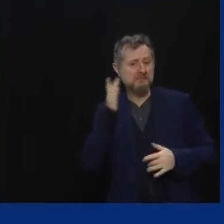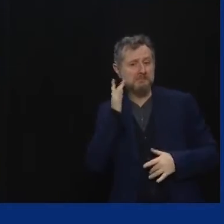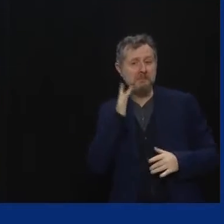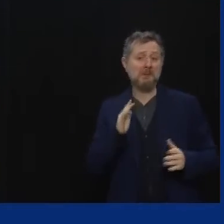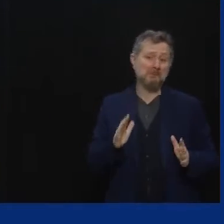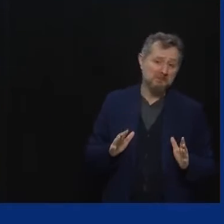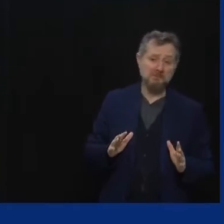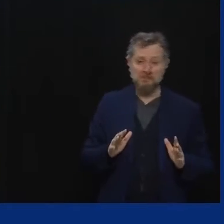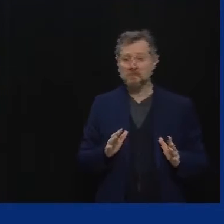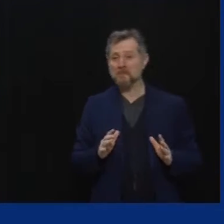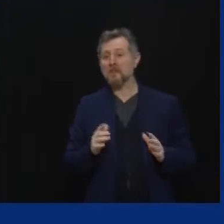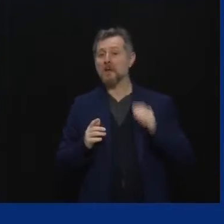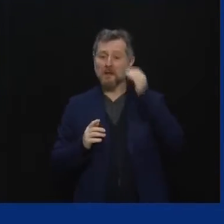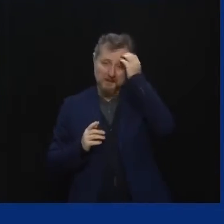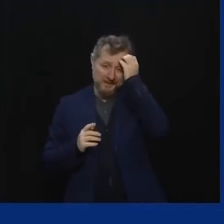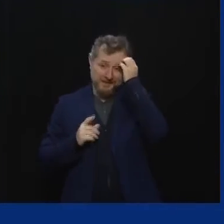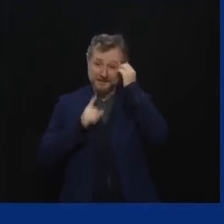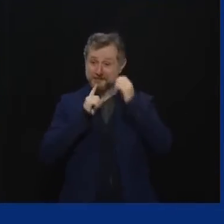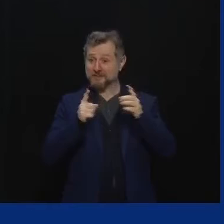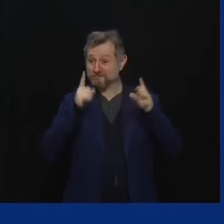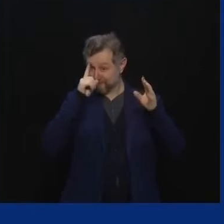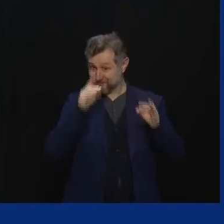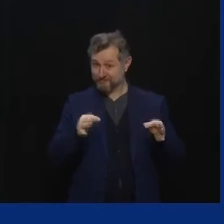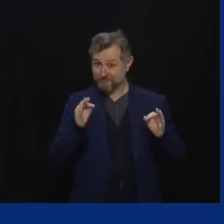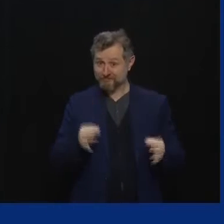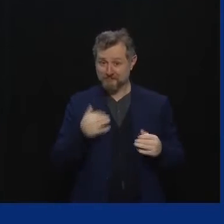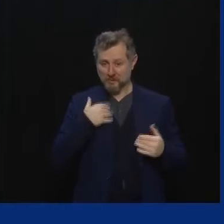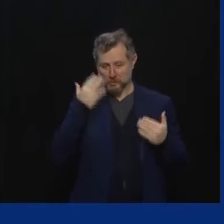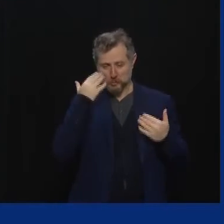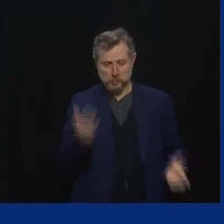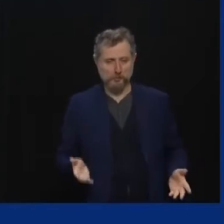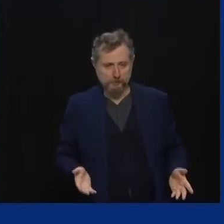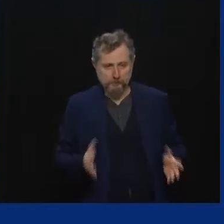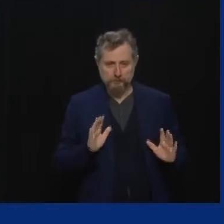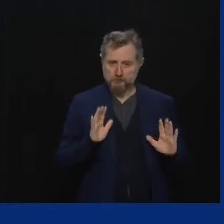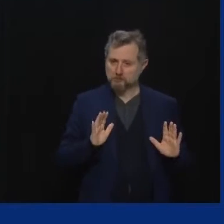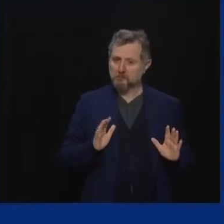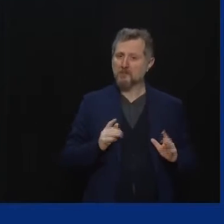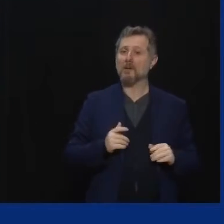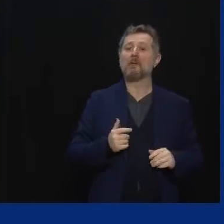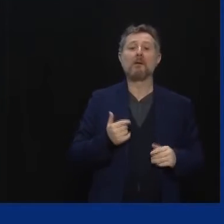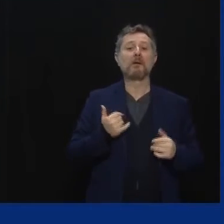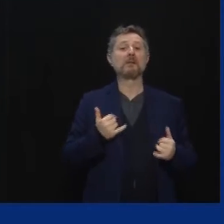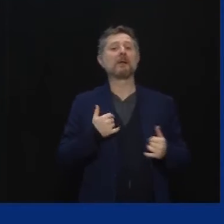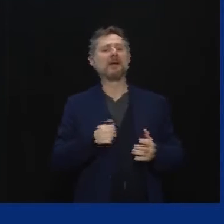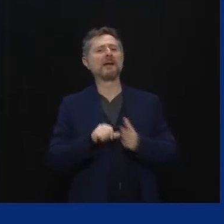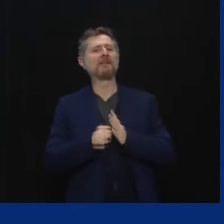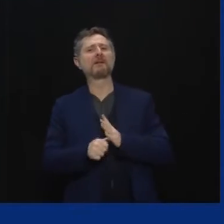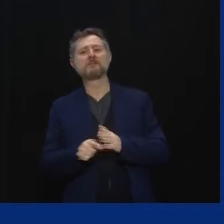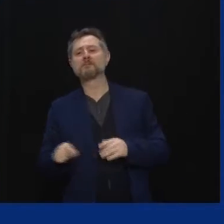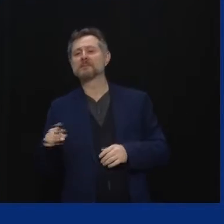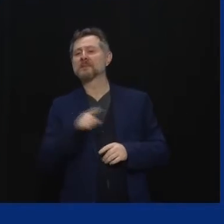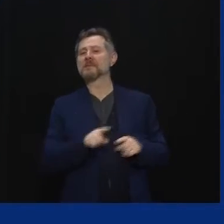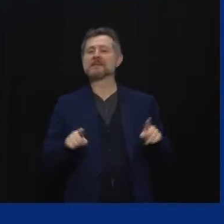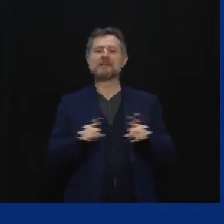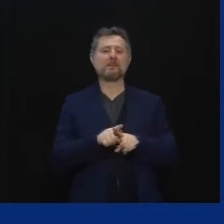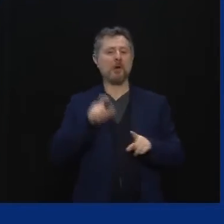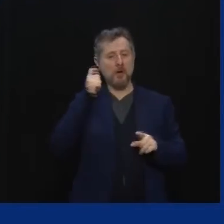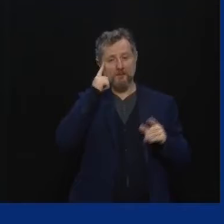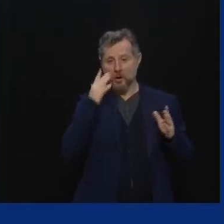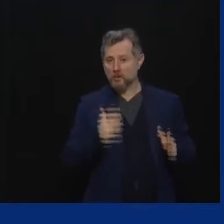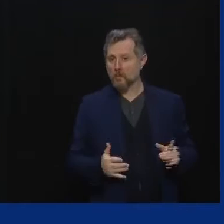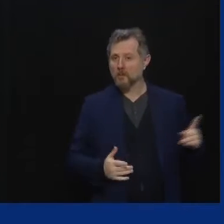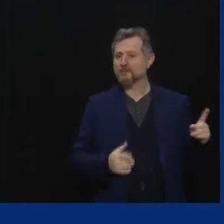really knows for sure. And I think that what we keep saying, what the governor has just said, the advice to